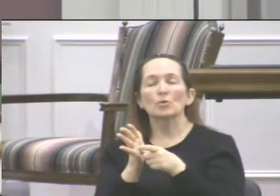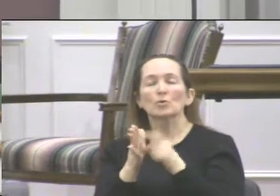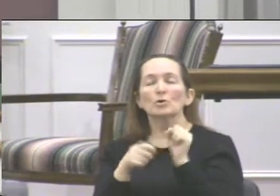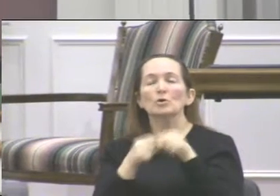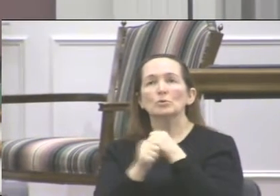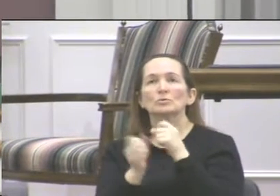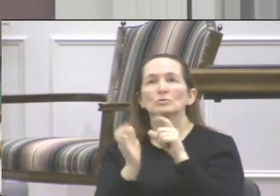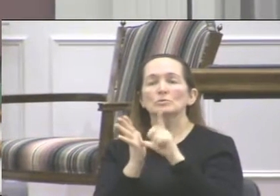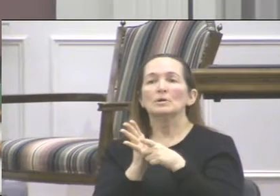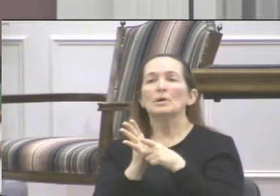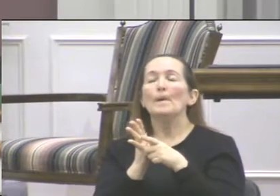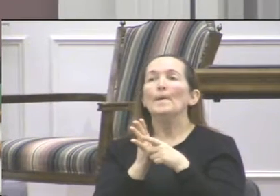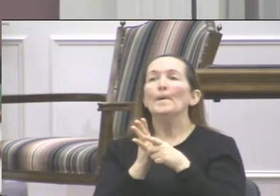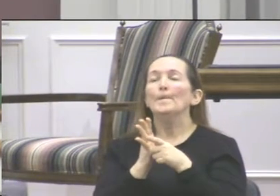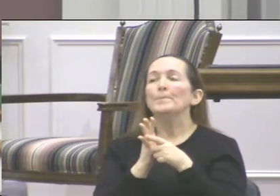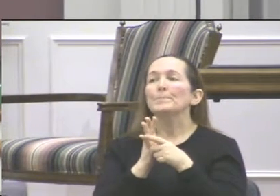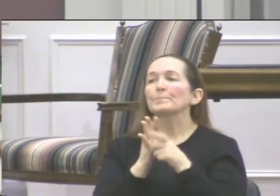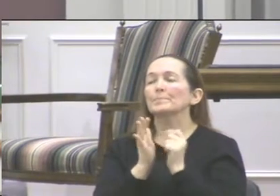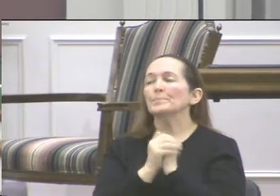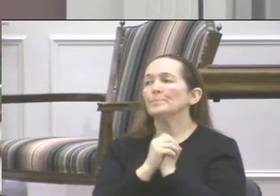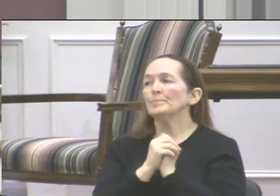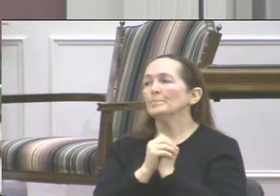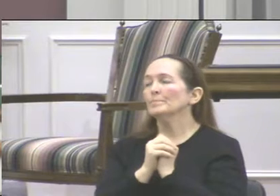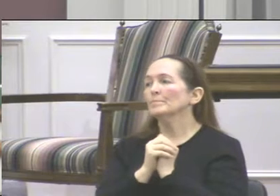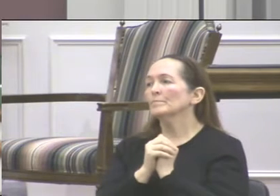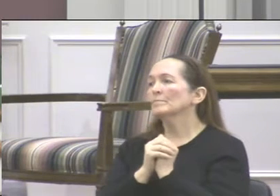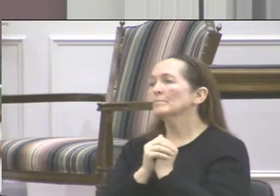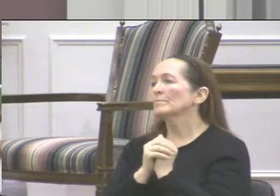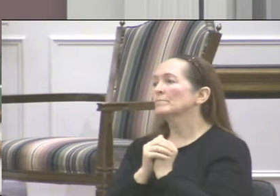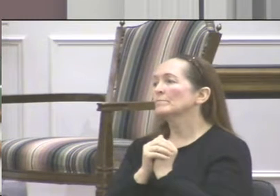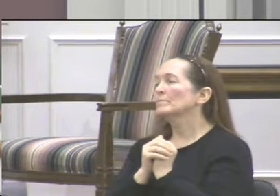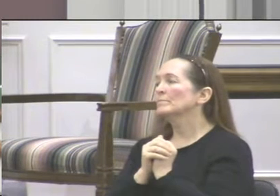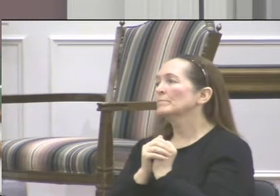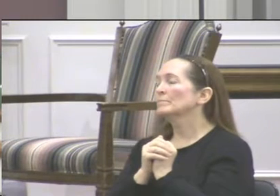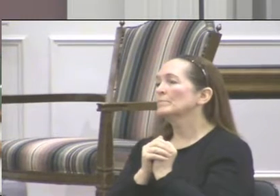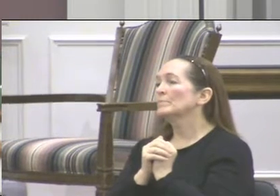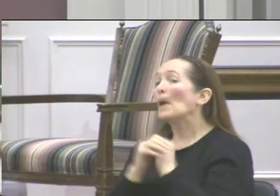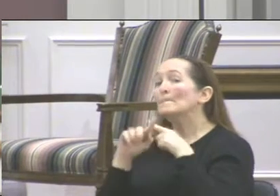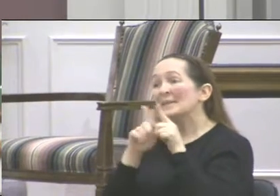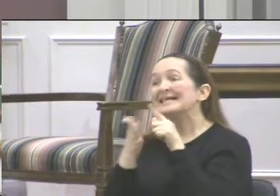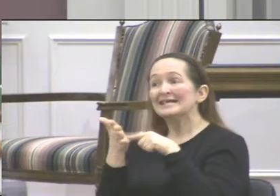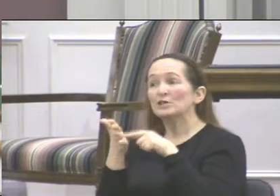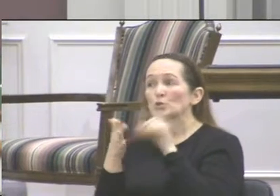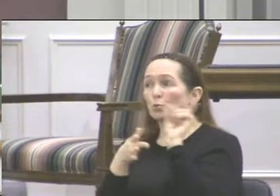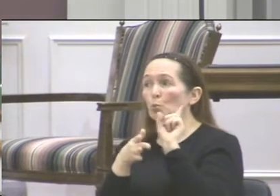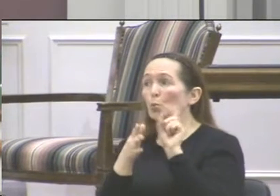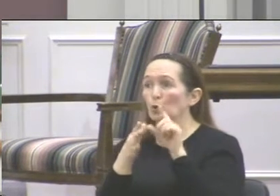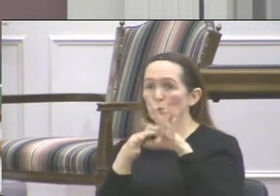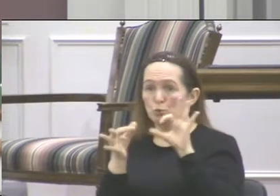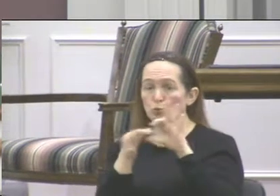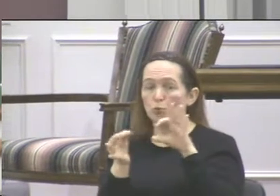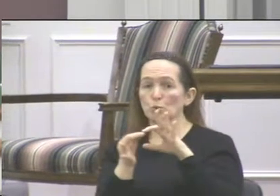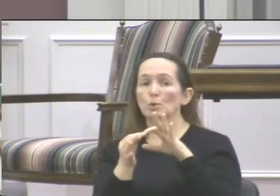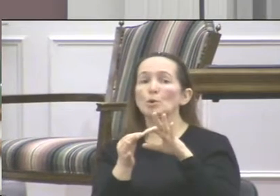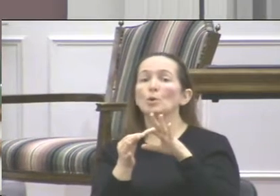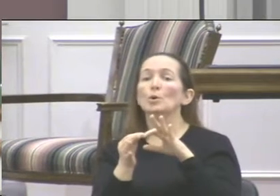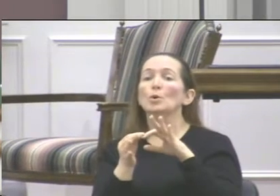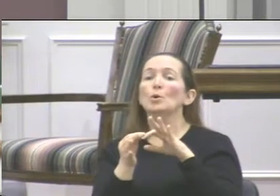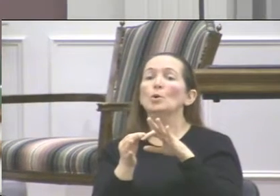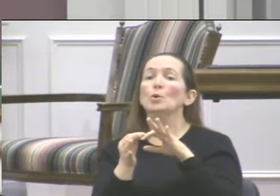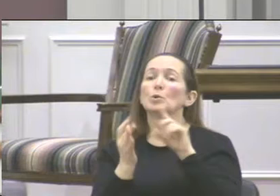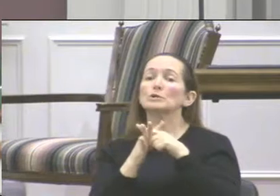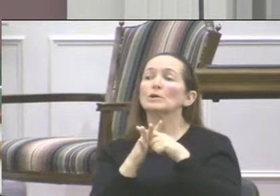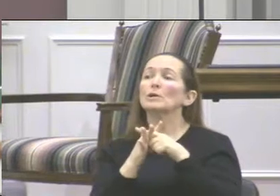That is, the stage is set right here. He goes down and he looks at his wife and he says,